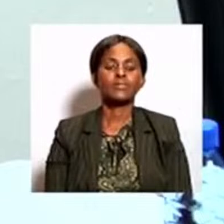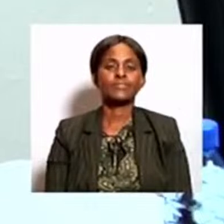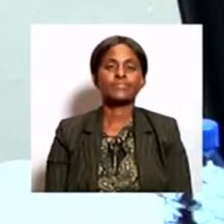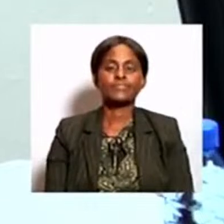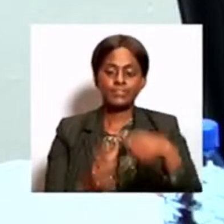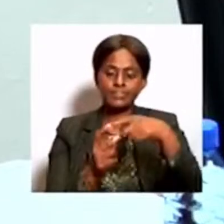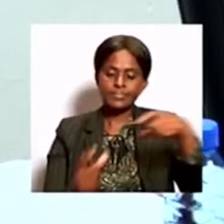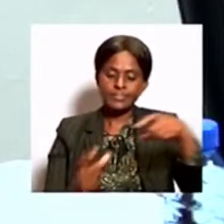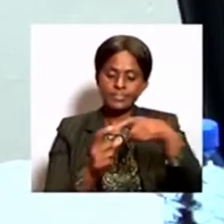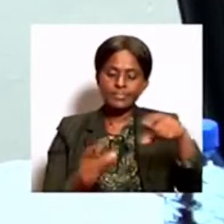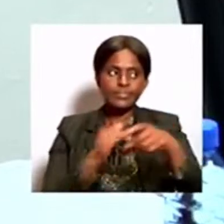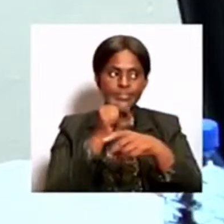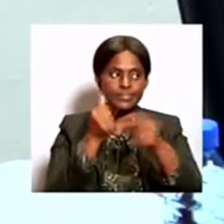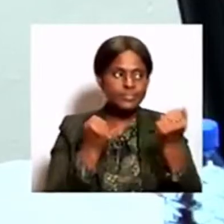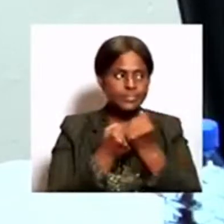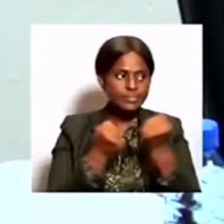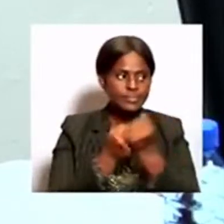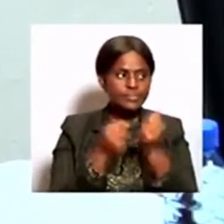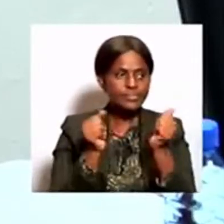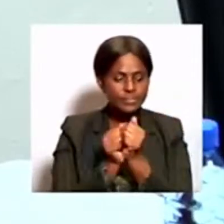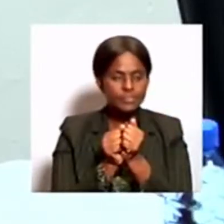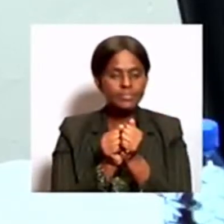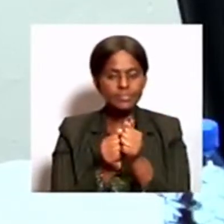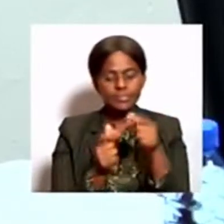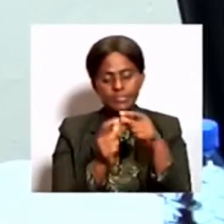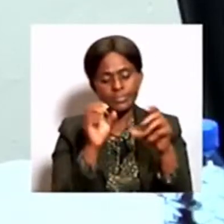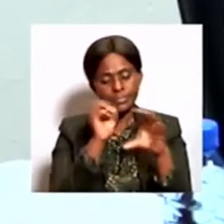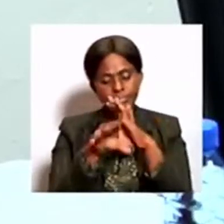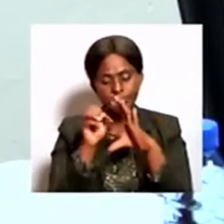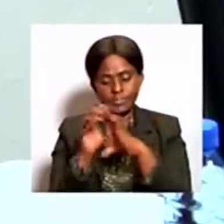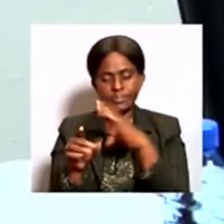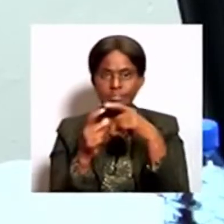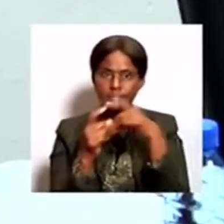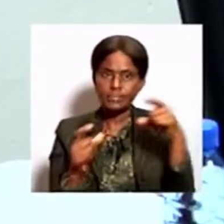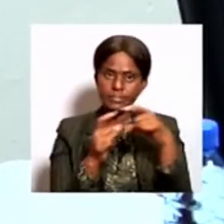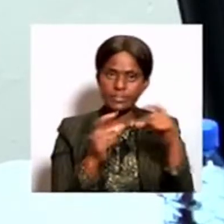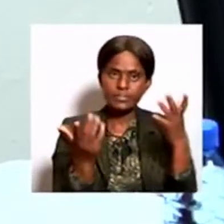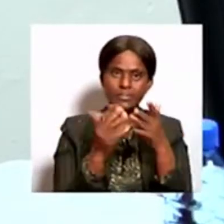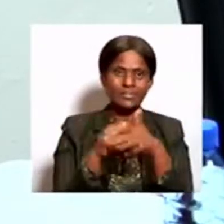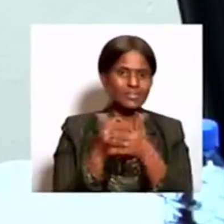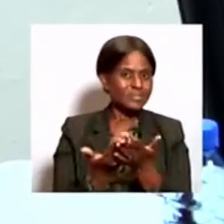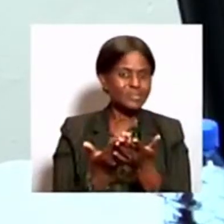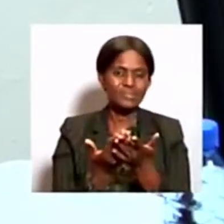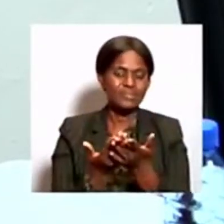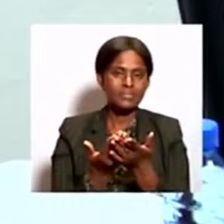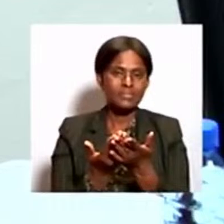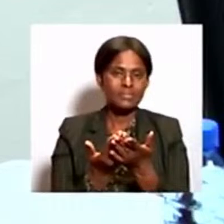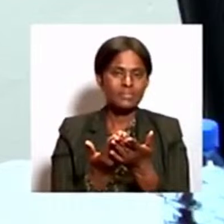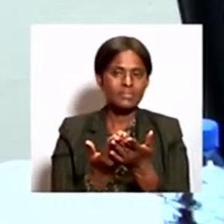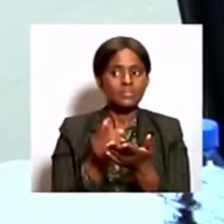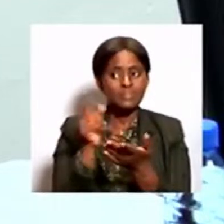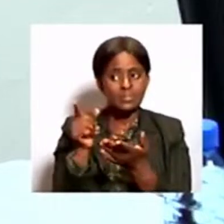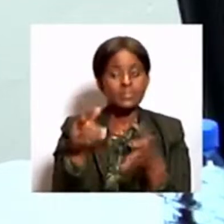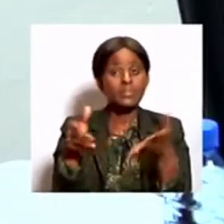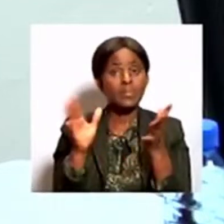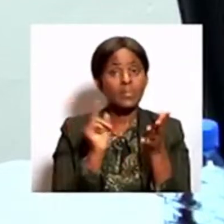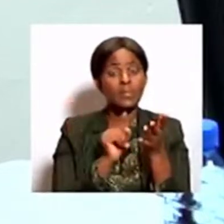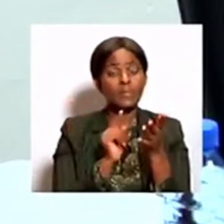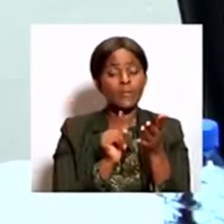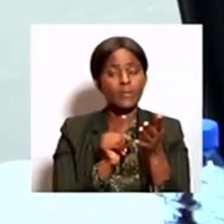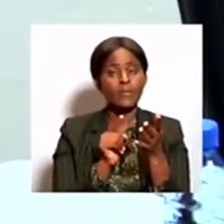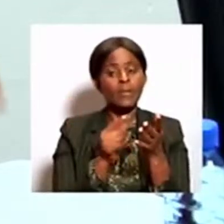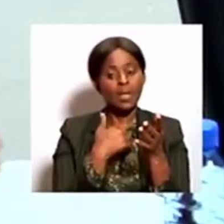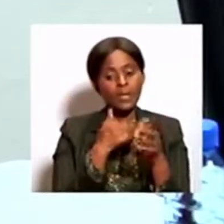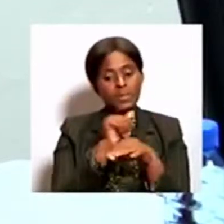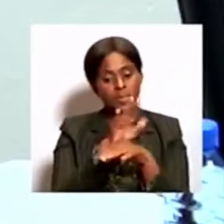Receipts not supported with deposit slips. How? And you allow. You have